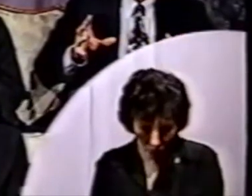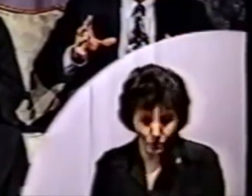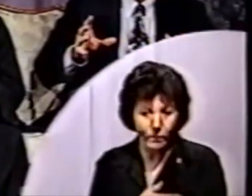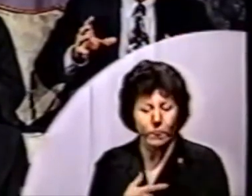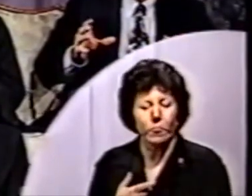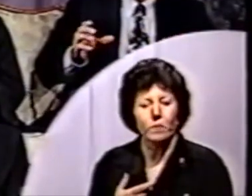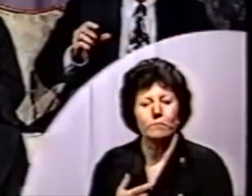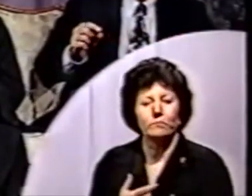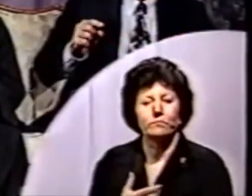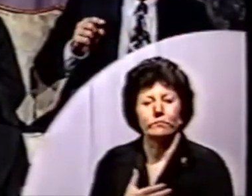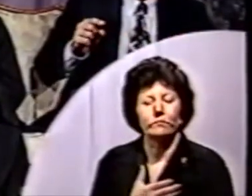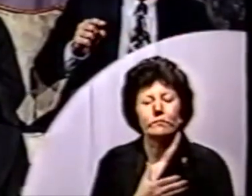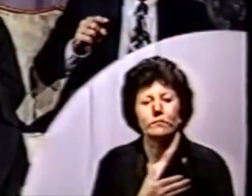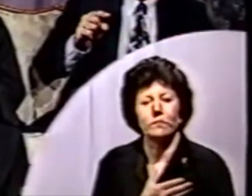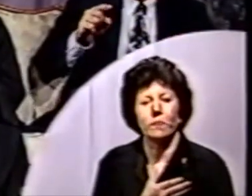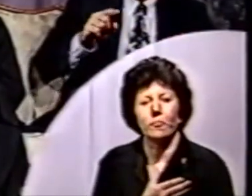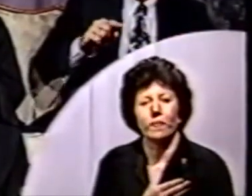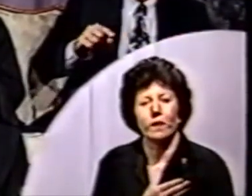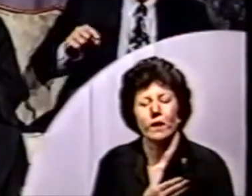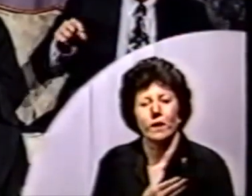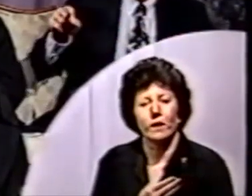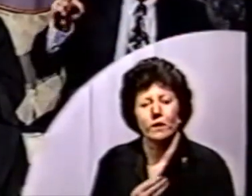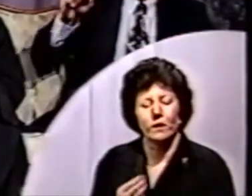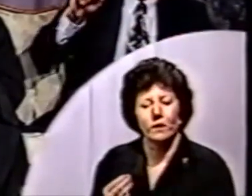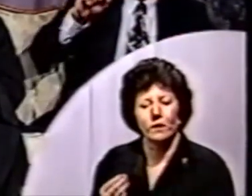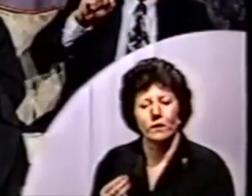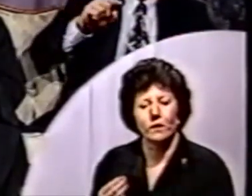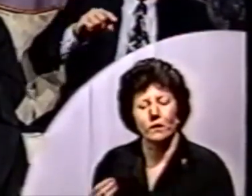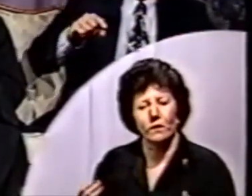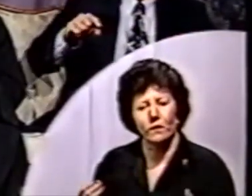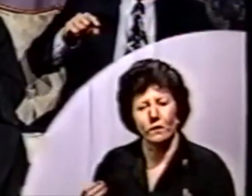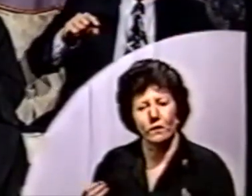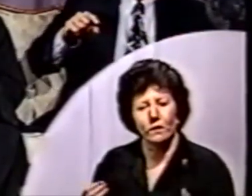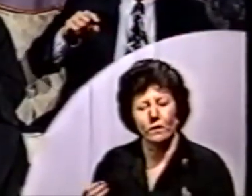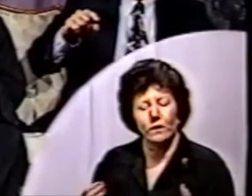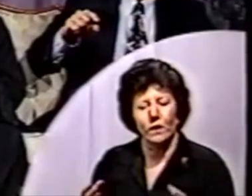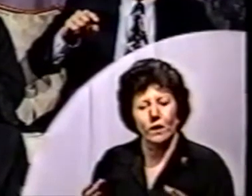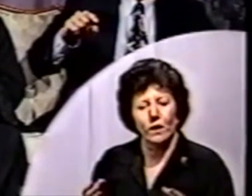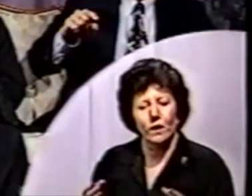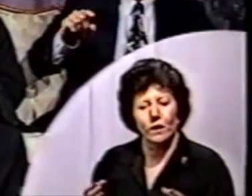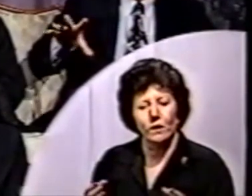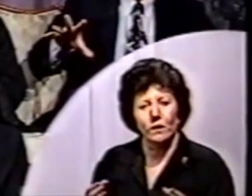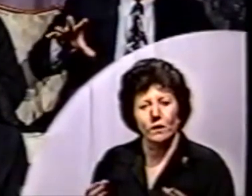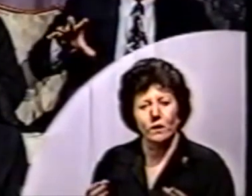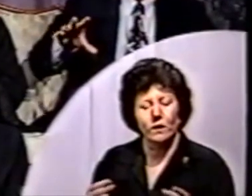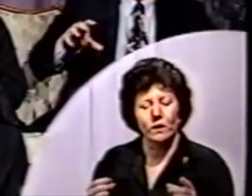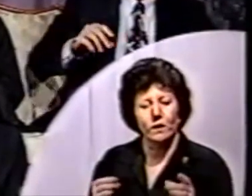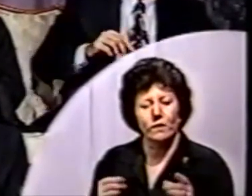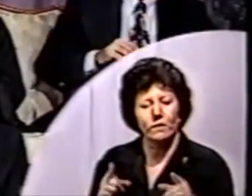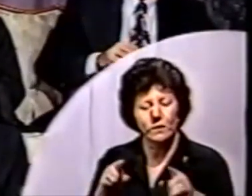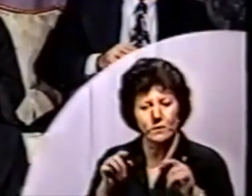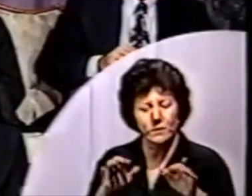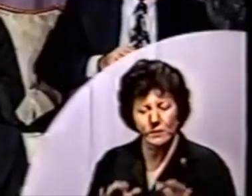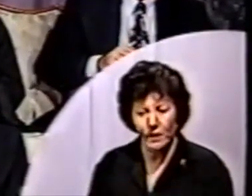type of immune response based on the envelope of the HIV virus.